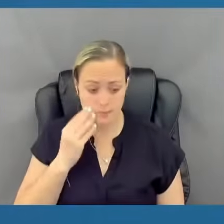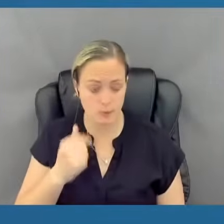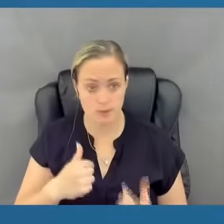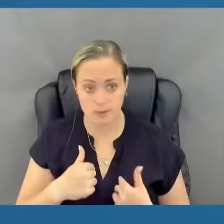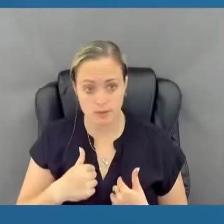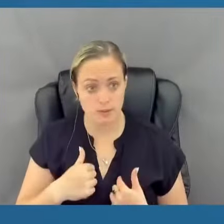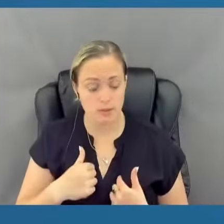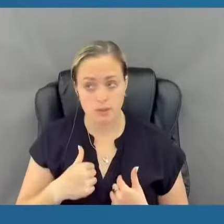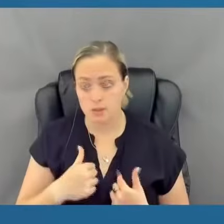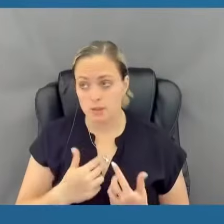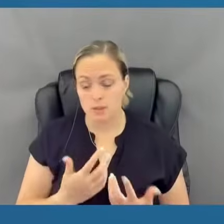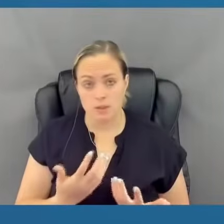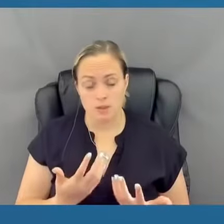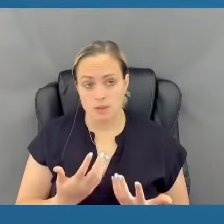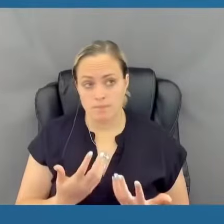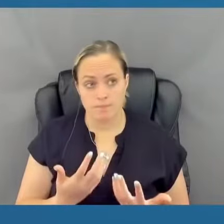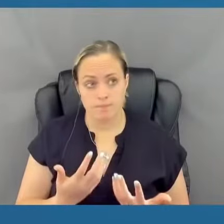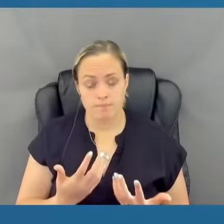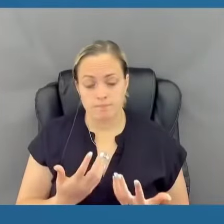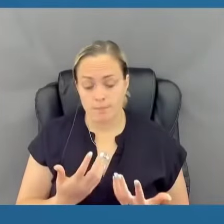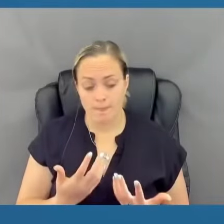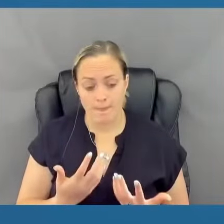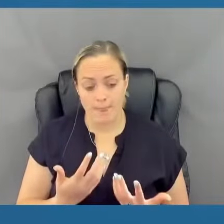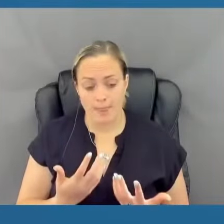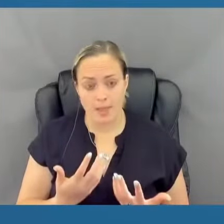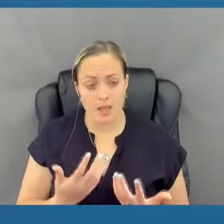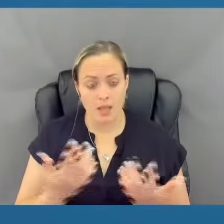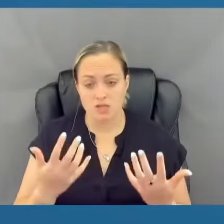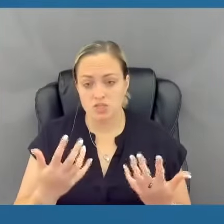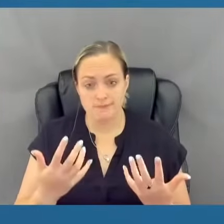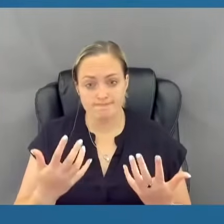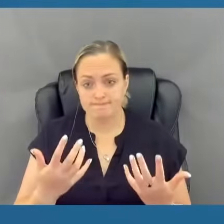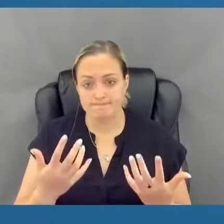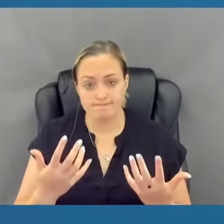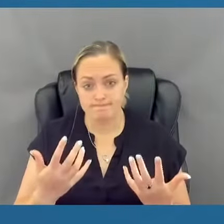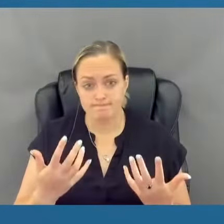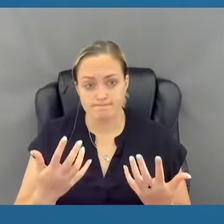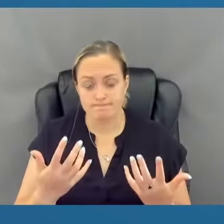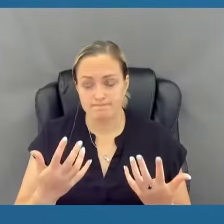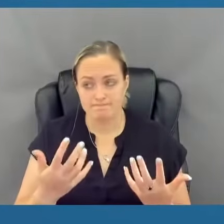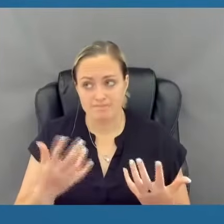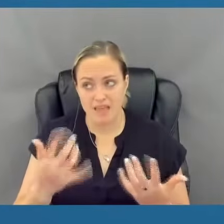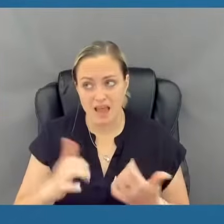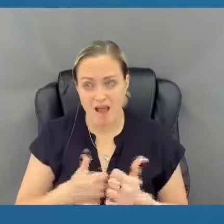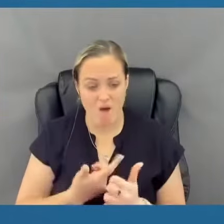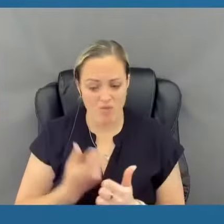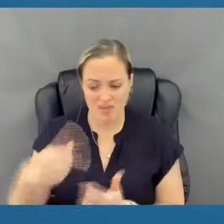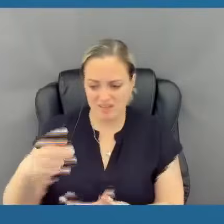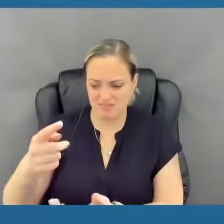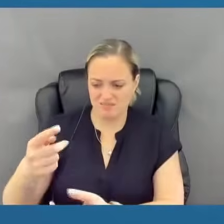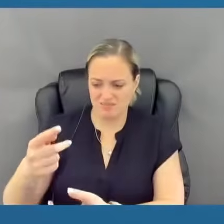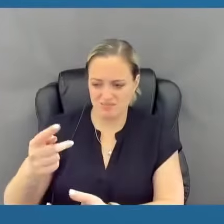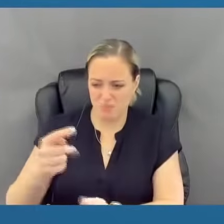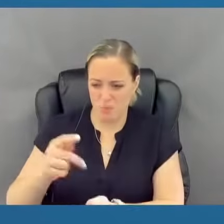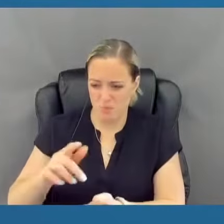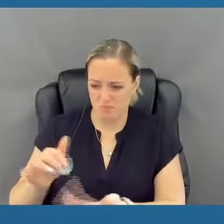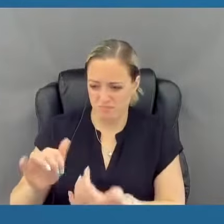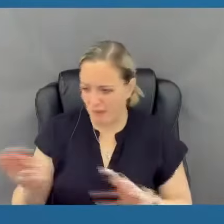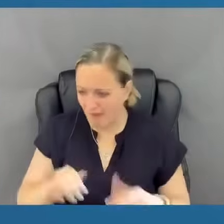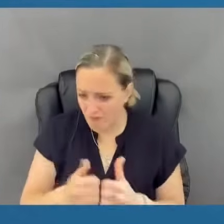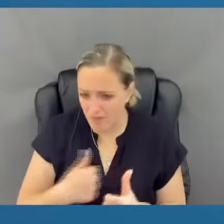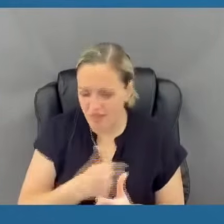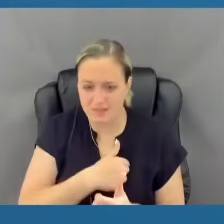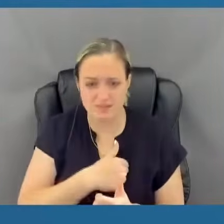touching death and being treated in such a brutal way. We all should